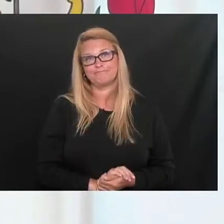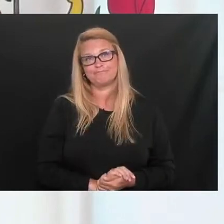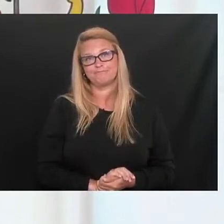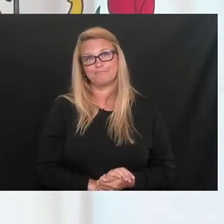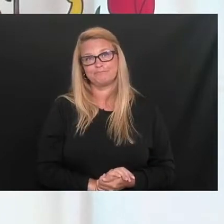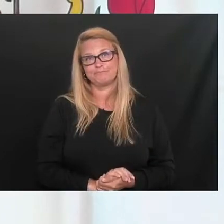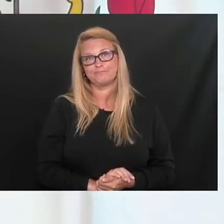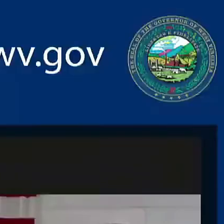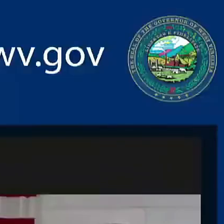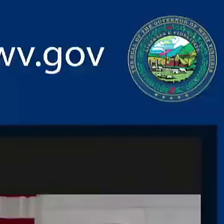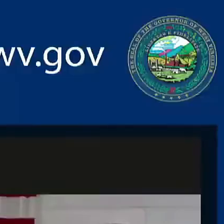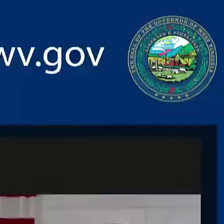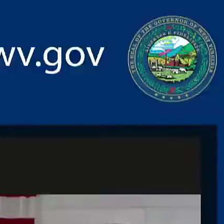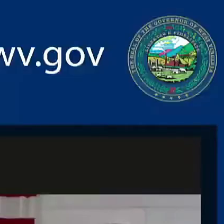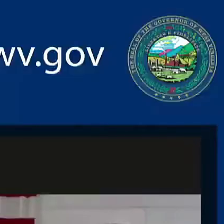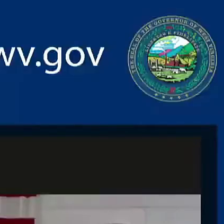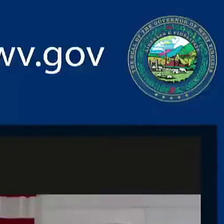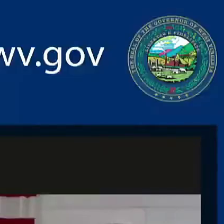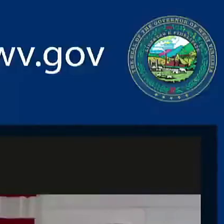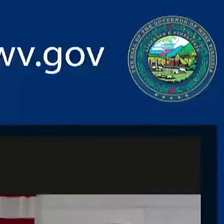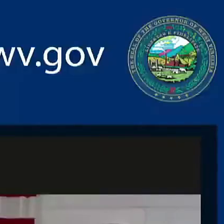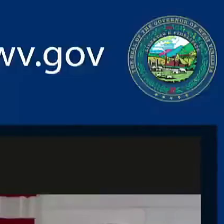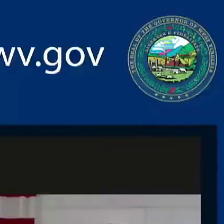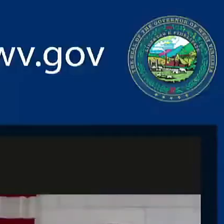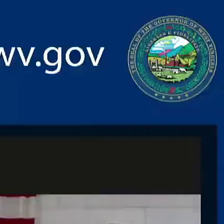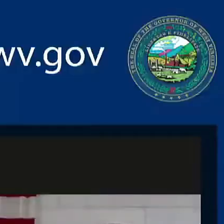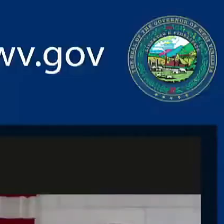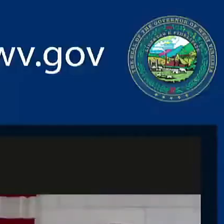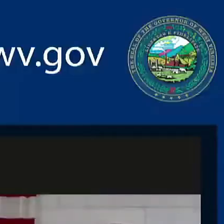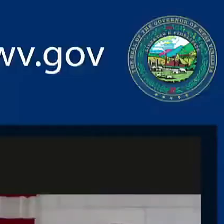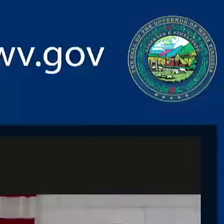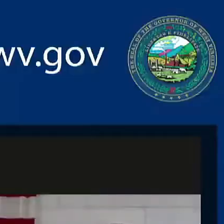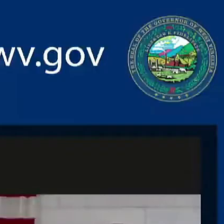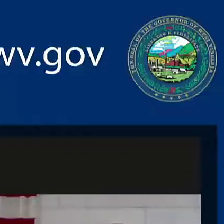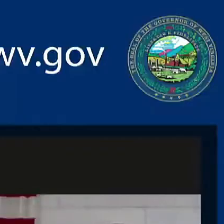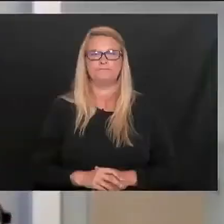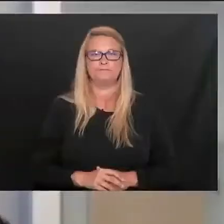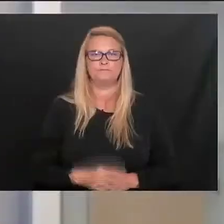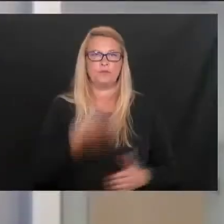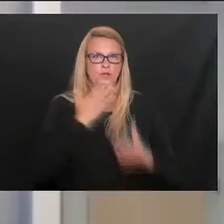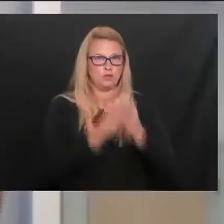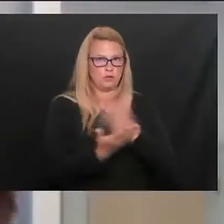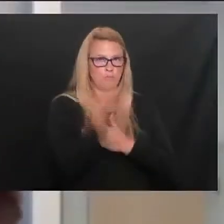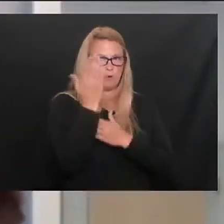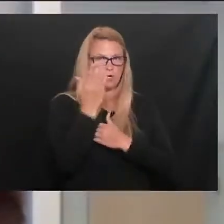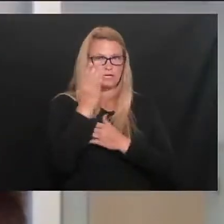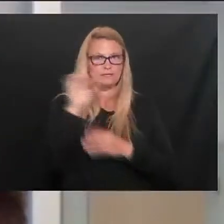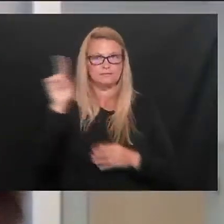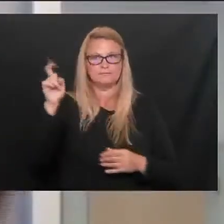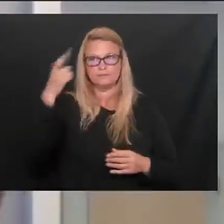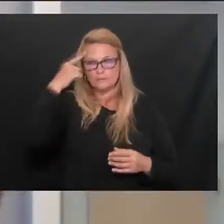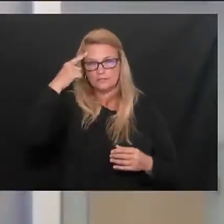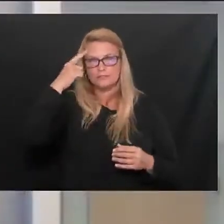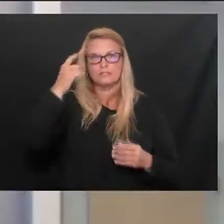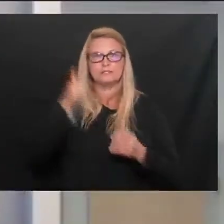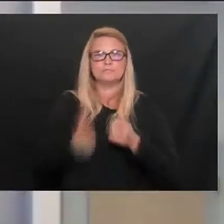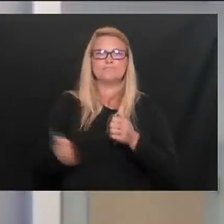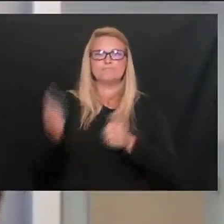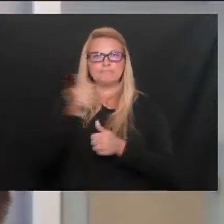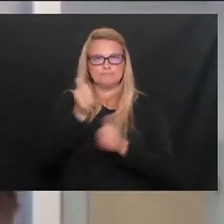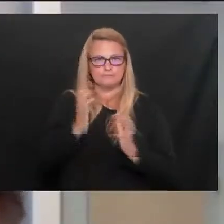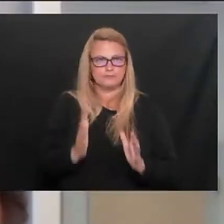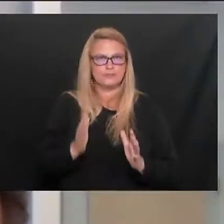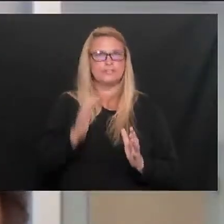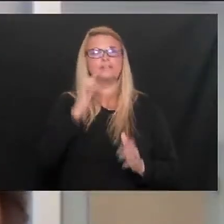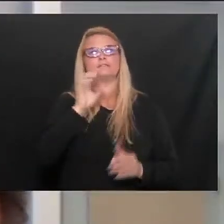All right, thank you, Paul. Next, we'll go to Mark Cram with WDVM. Good morning, Governor. Good morning, Secretary Crouch, Dr. Amjad, and members